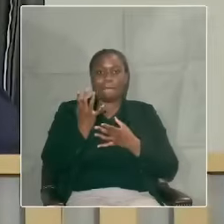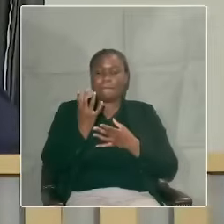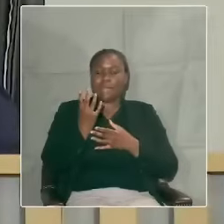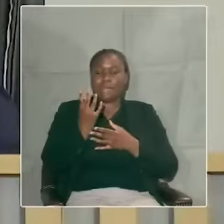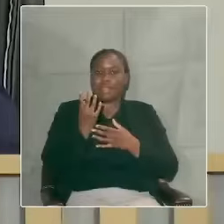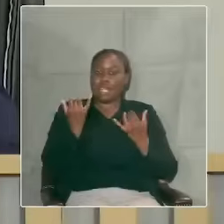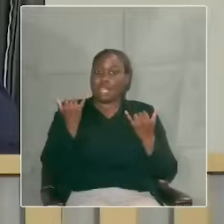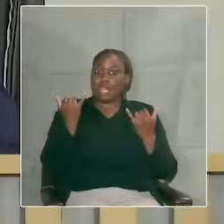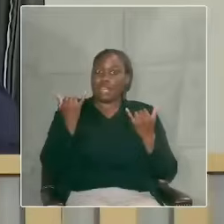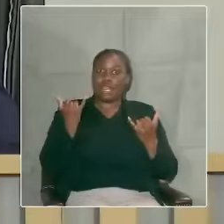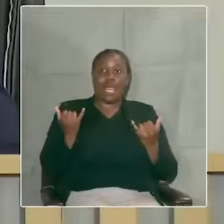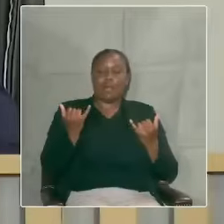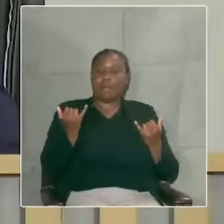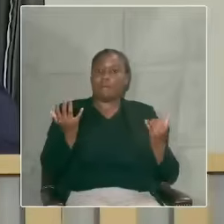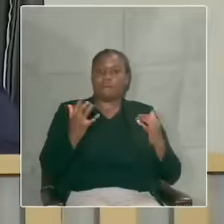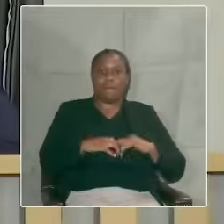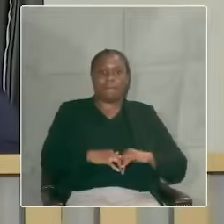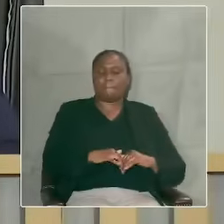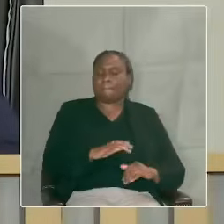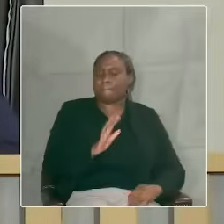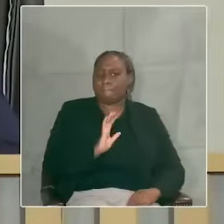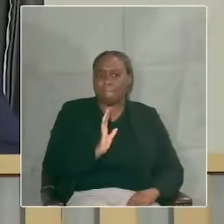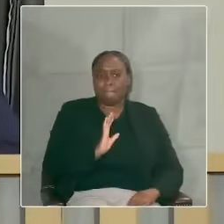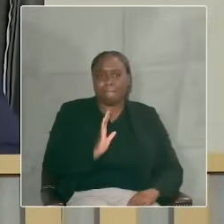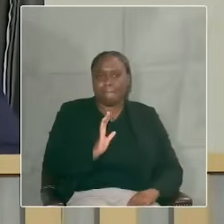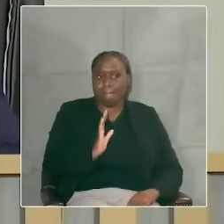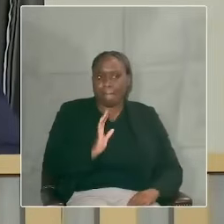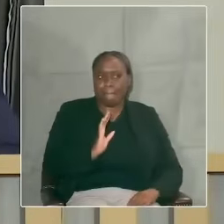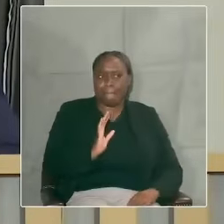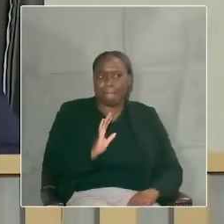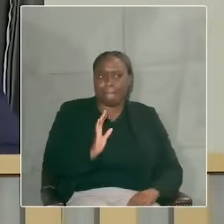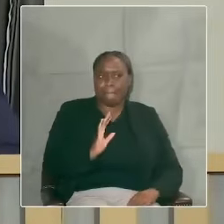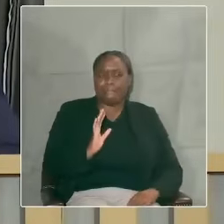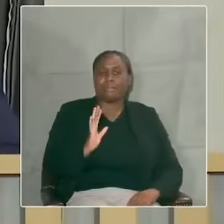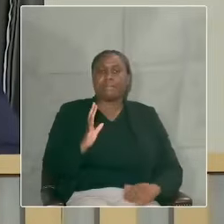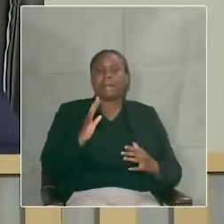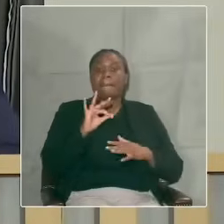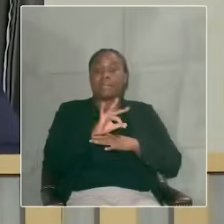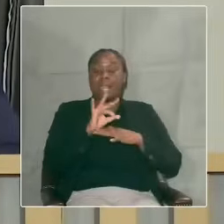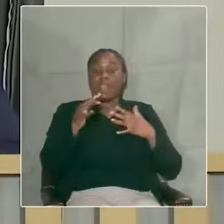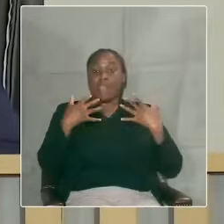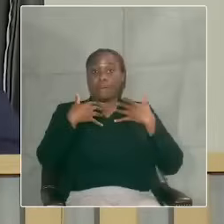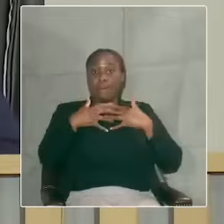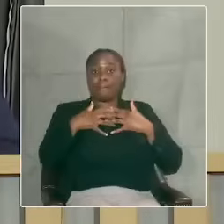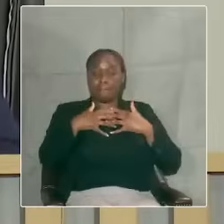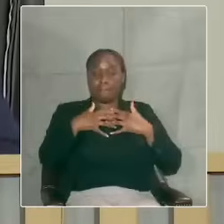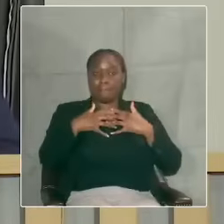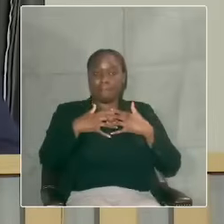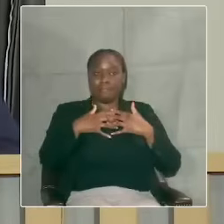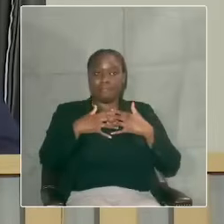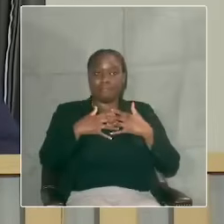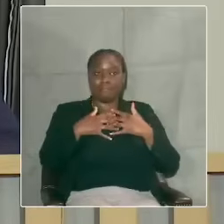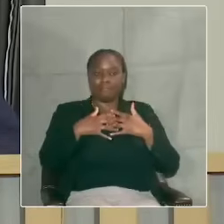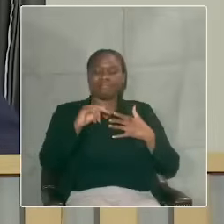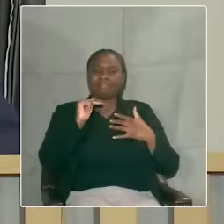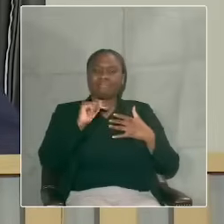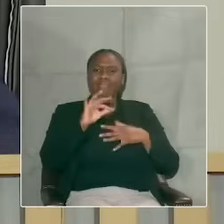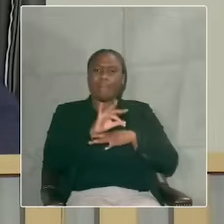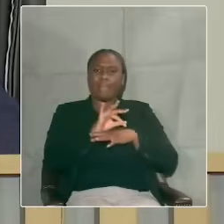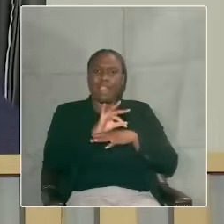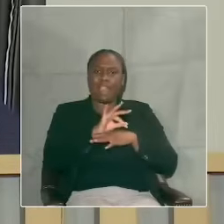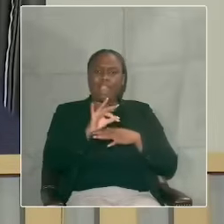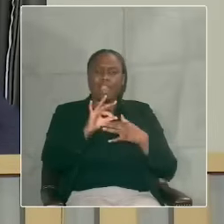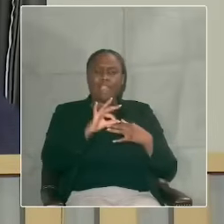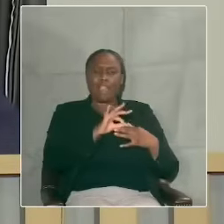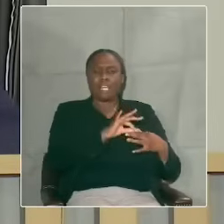immediate disbandment, so you must stay away from that. Develop a plan that talk to,